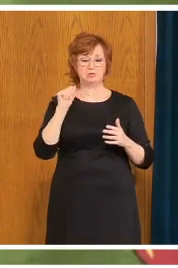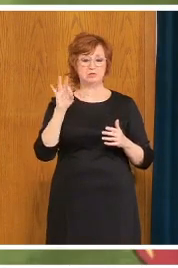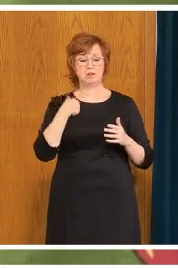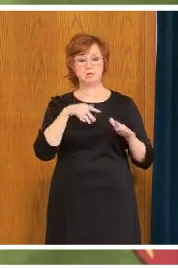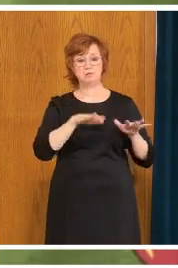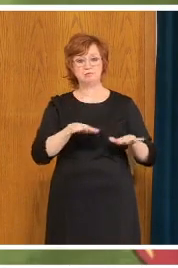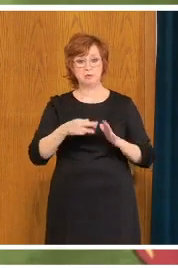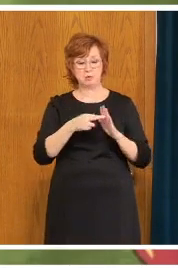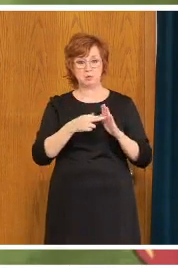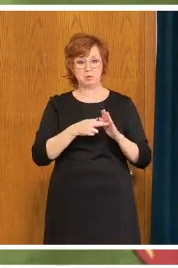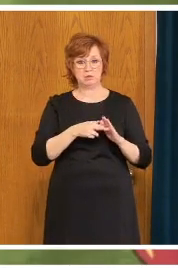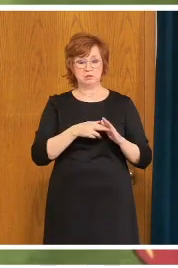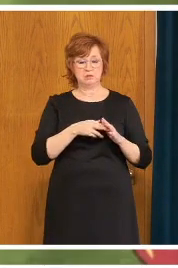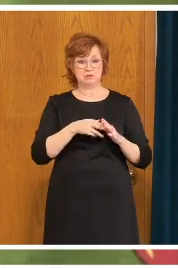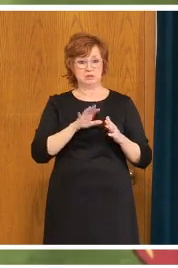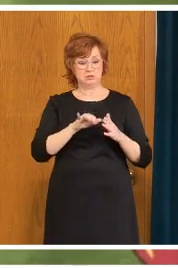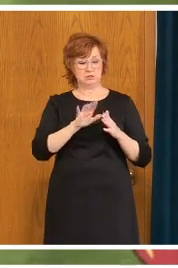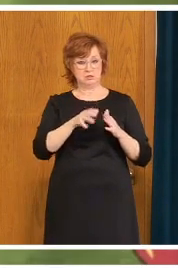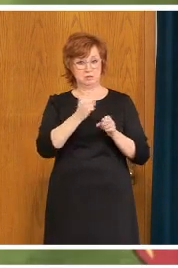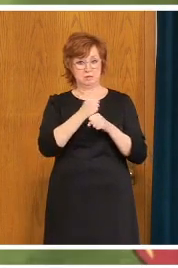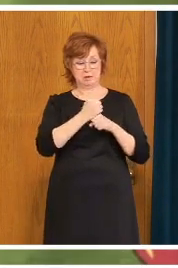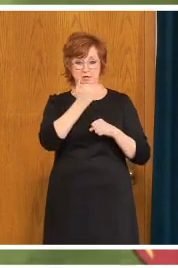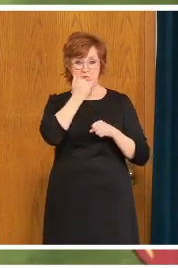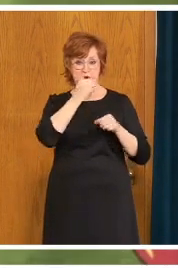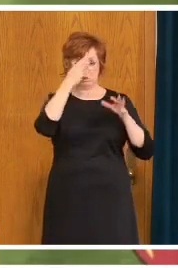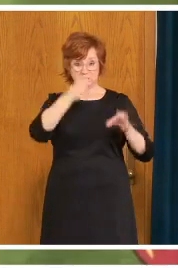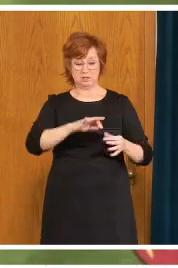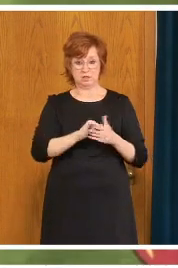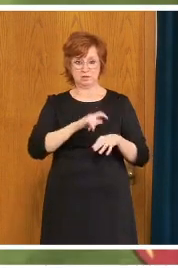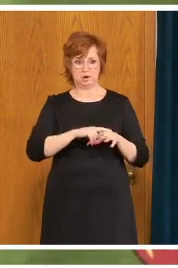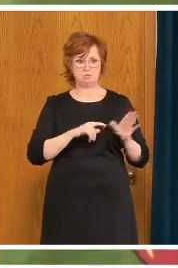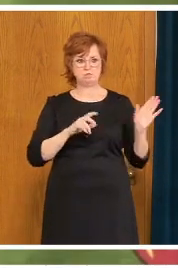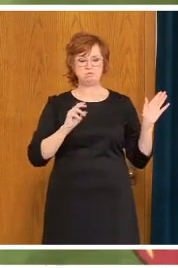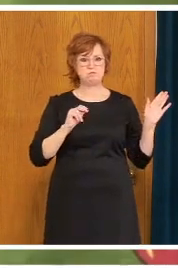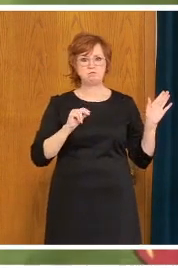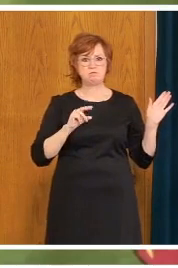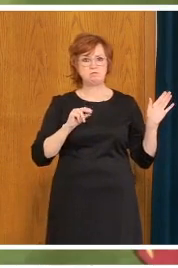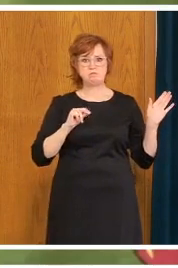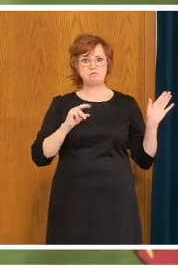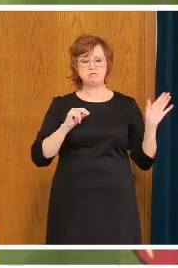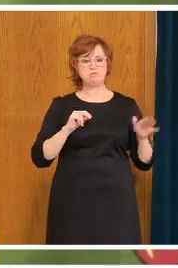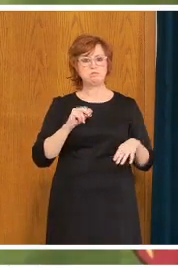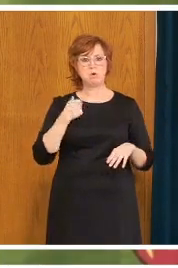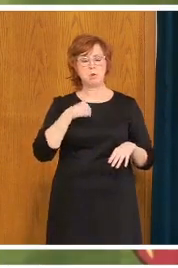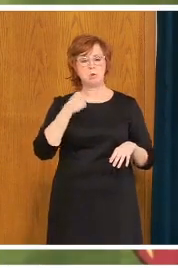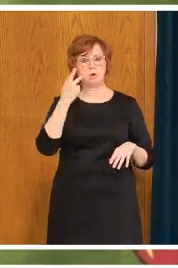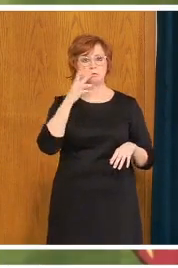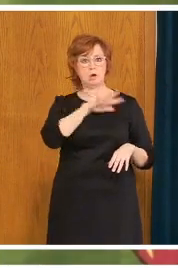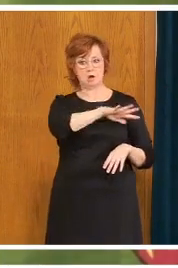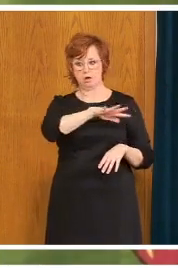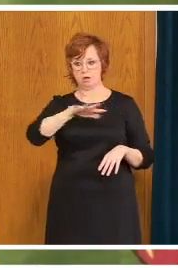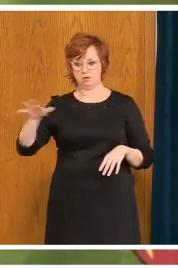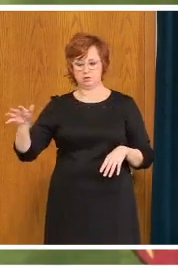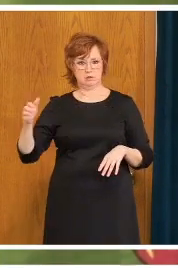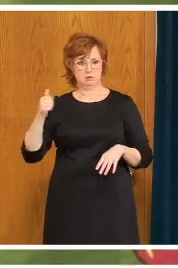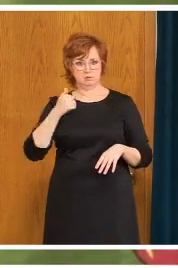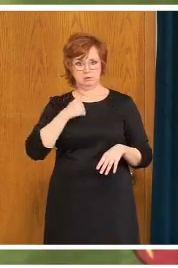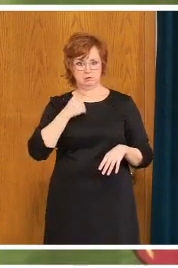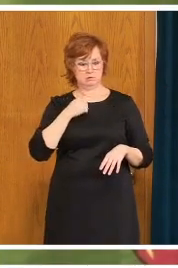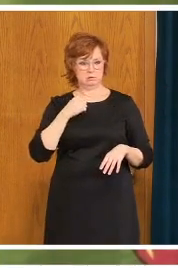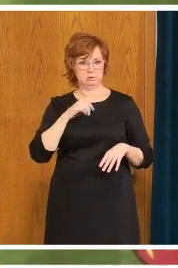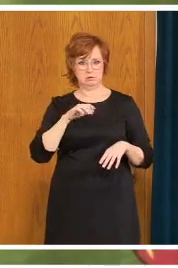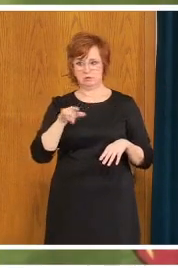at that point in time on what we had in front of us. We've seen other jurisdictions that were locked down during that entire time that are still seeing